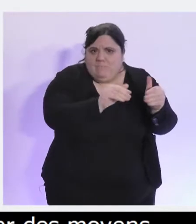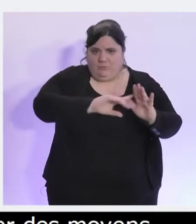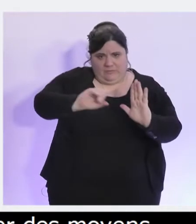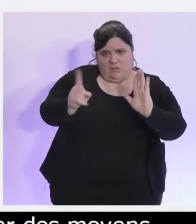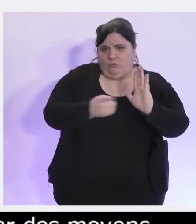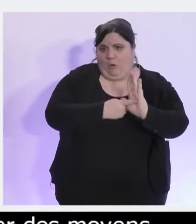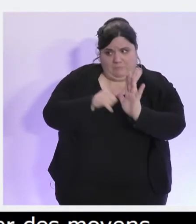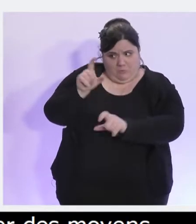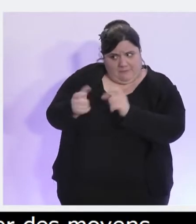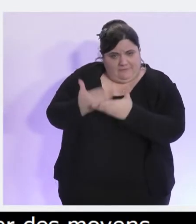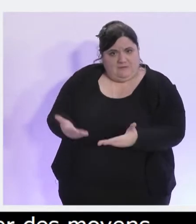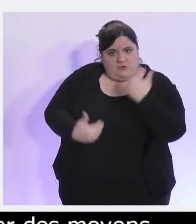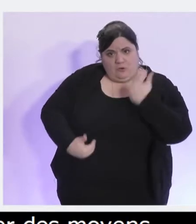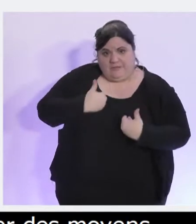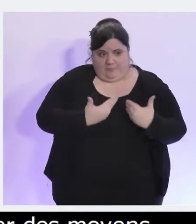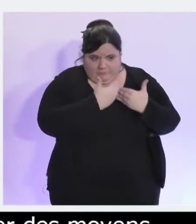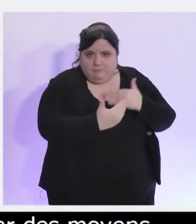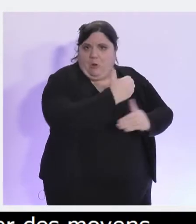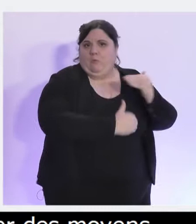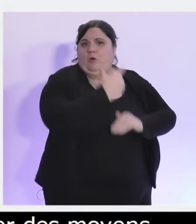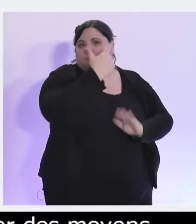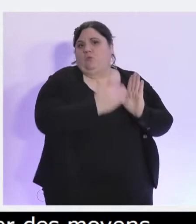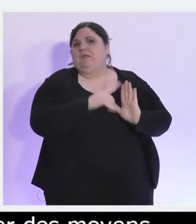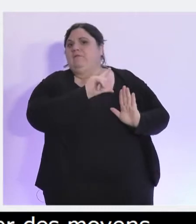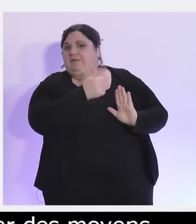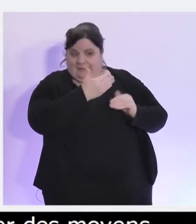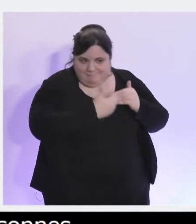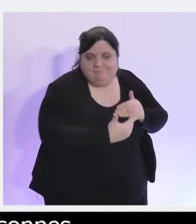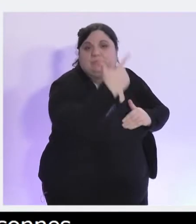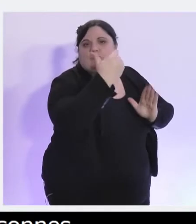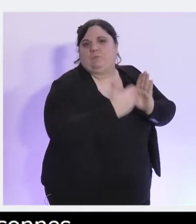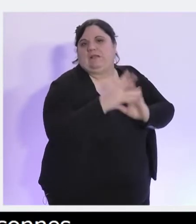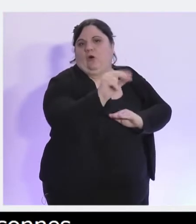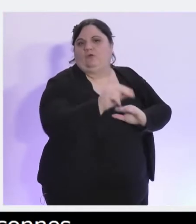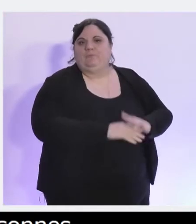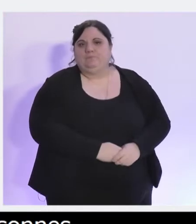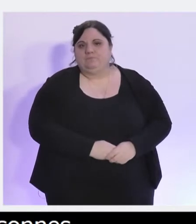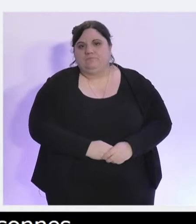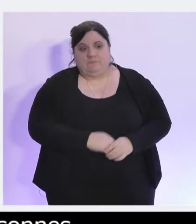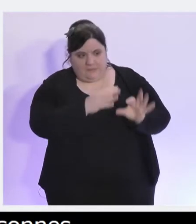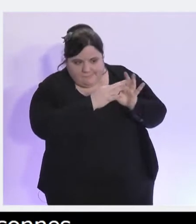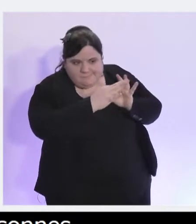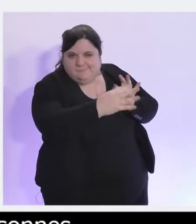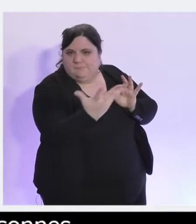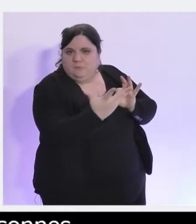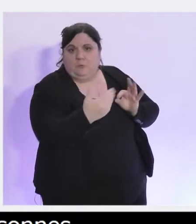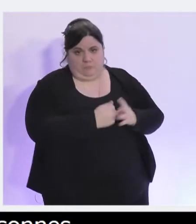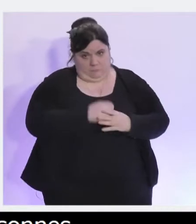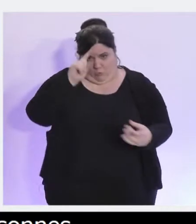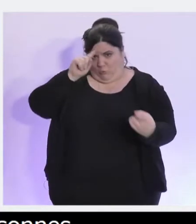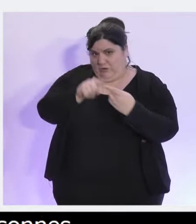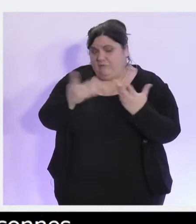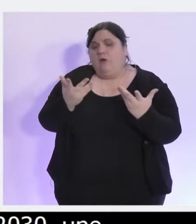people with disabilities to participate fully in life. This is a strategy which aims to improve